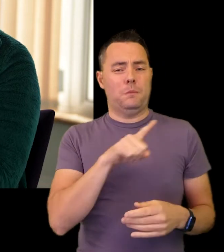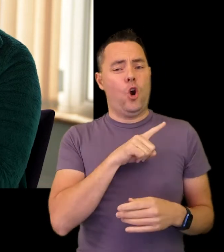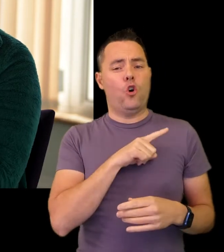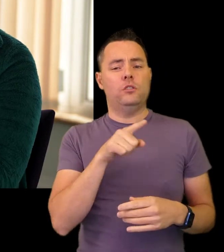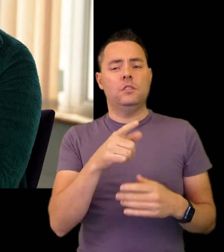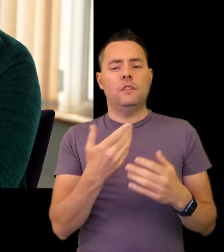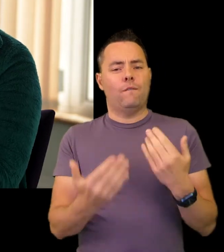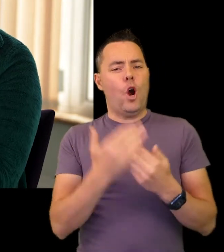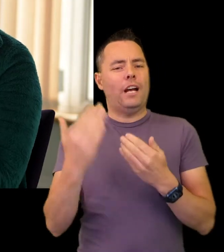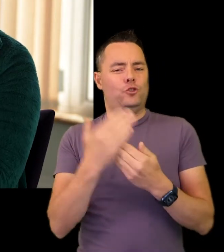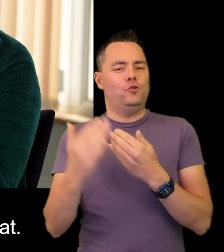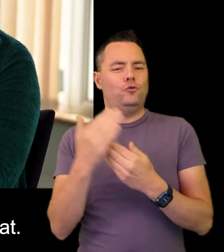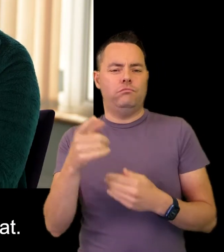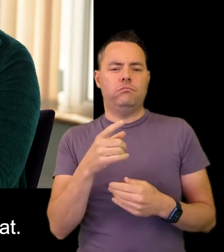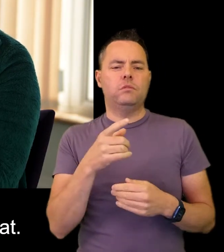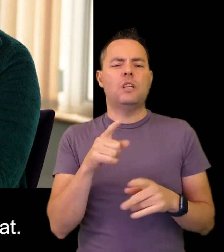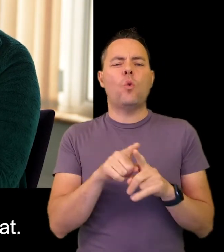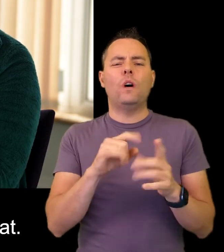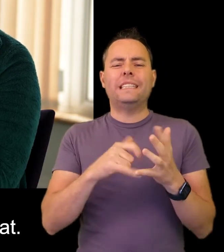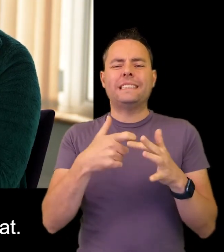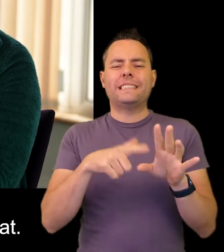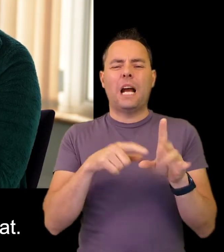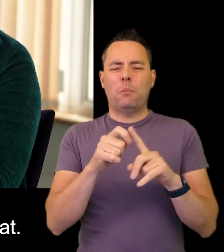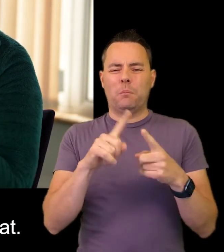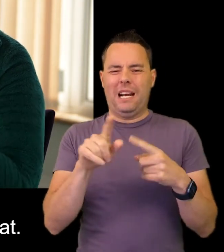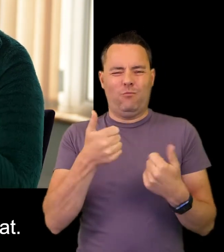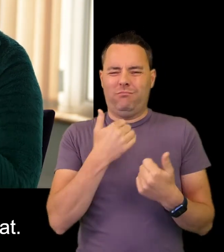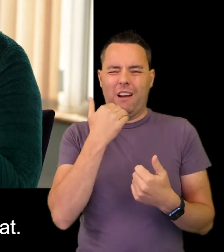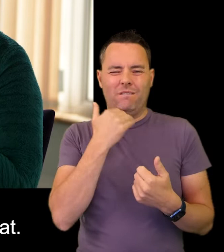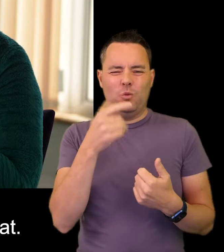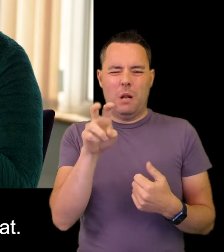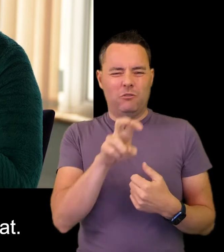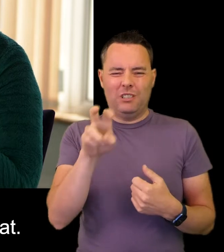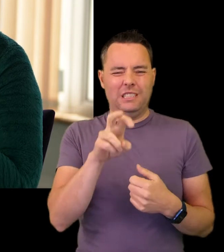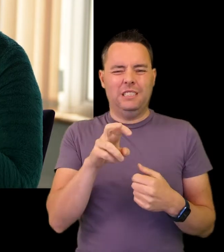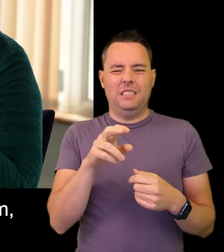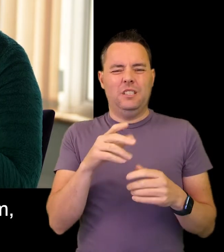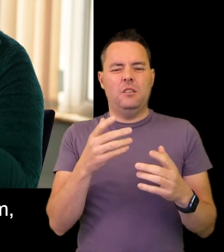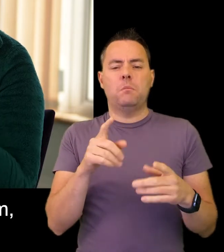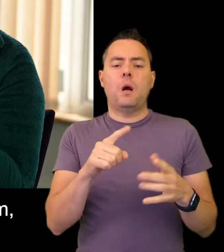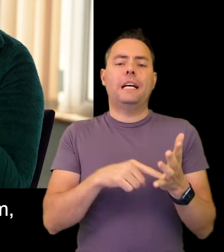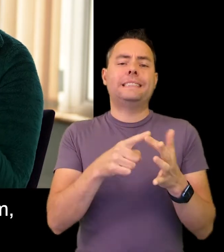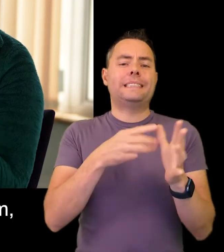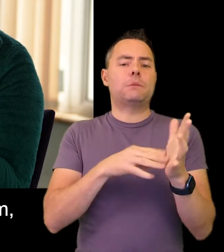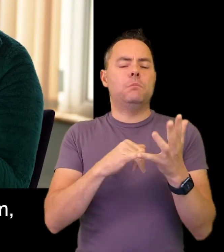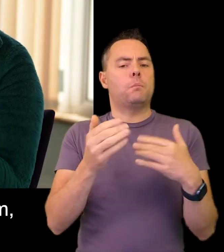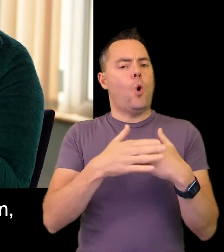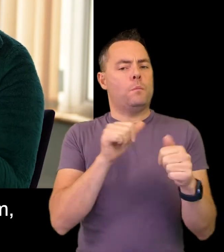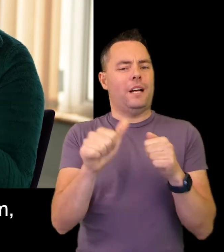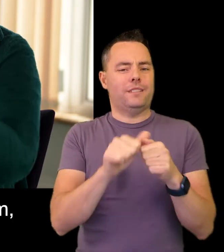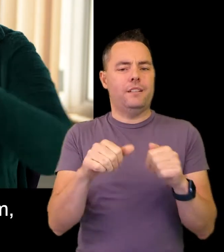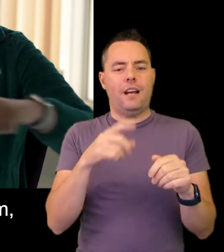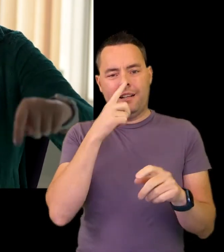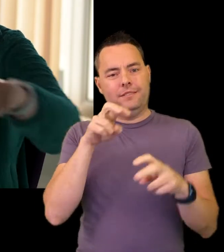Skype, not so much, because the refresh rate isn't fast enough to lip read on. But Teams has really helped with that. Whereas if you're in a meeting